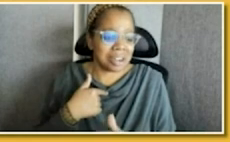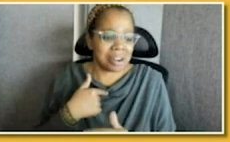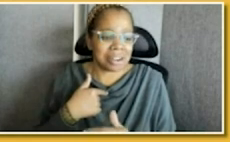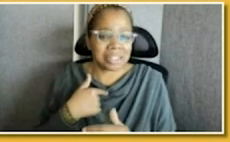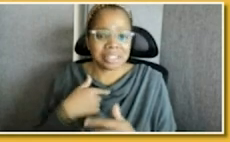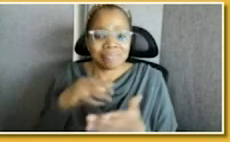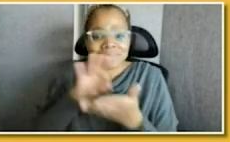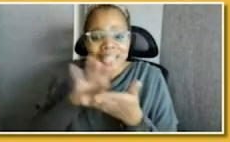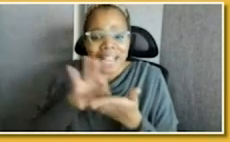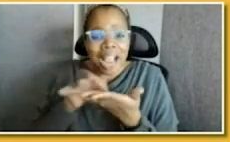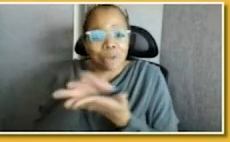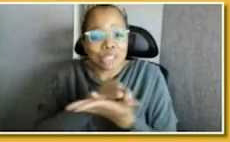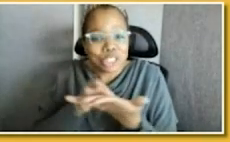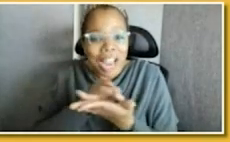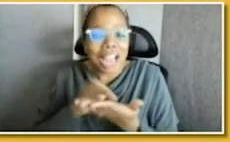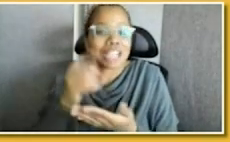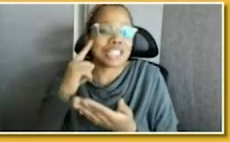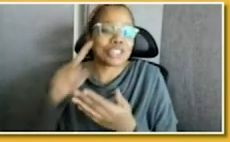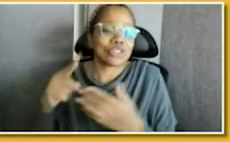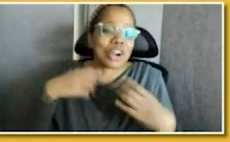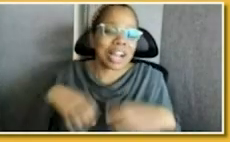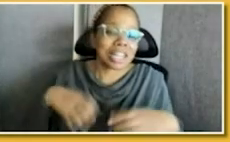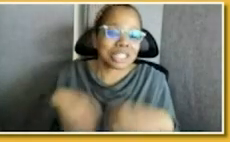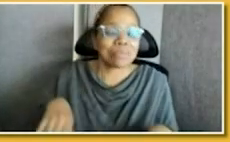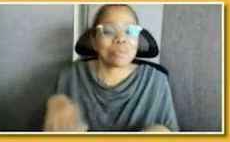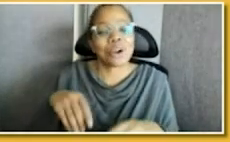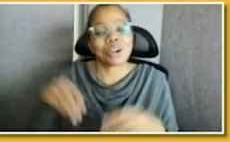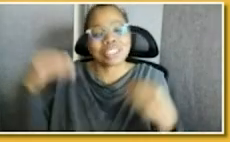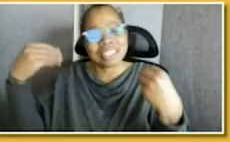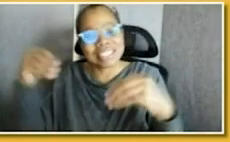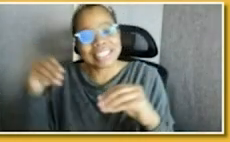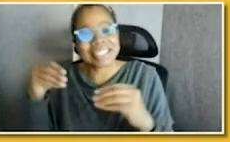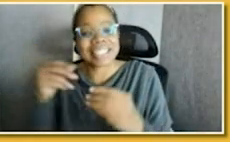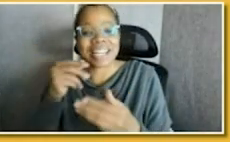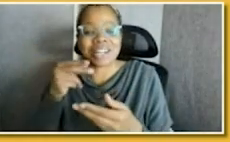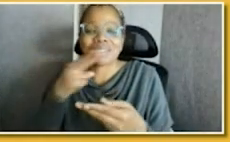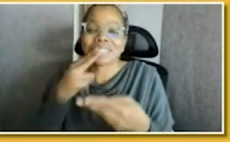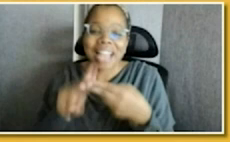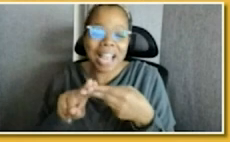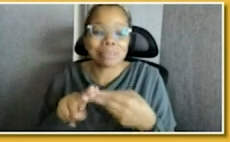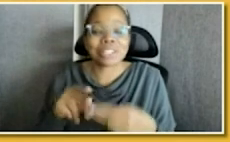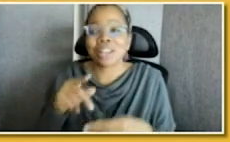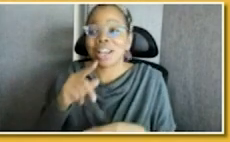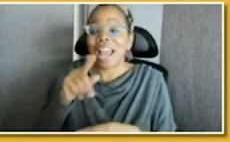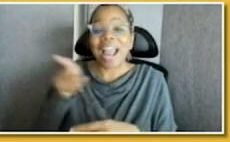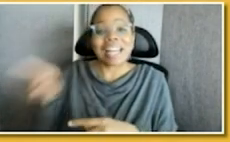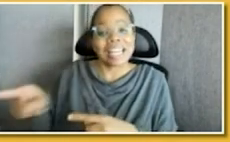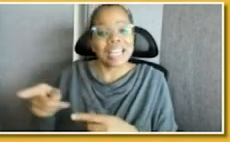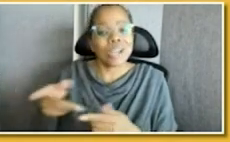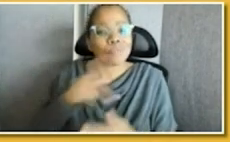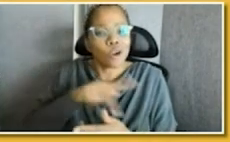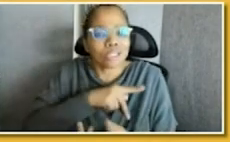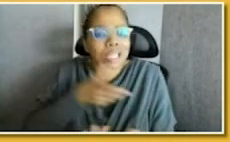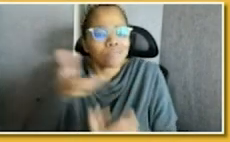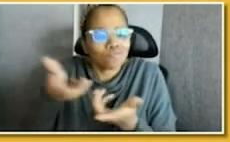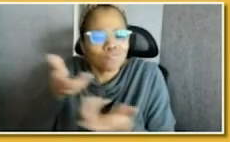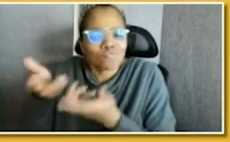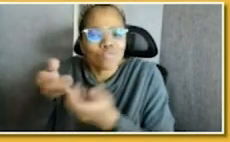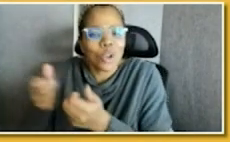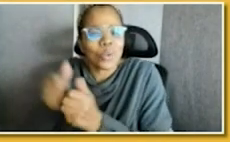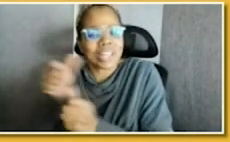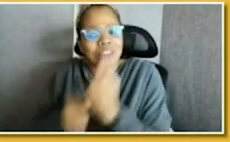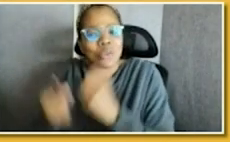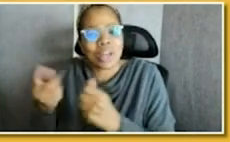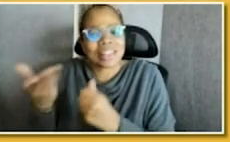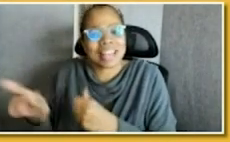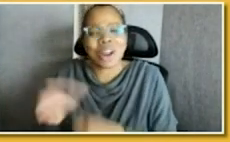and sell stamps. And there was just this personal interaction that I could tell that he had with everyone there. You know, it was his personality. He